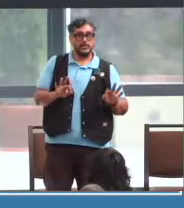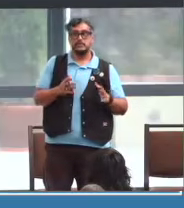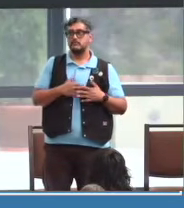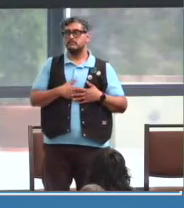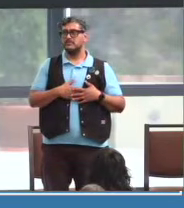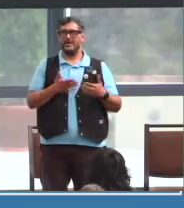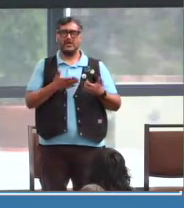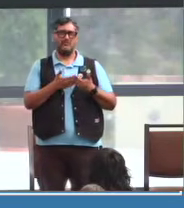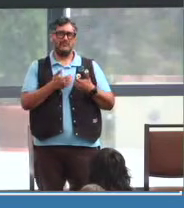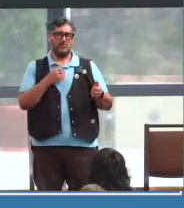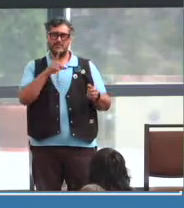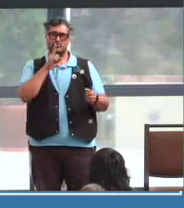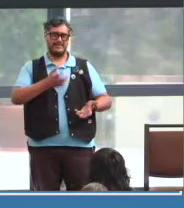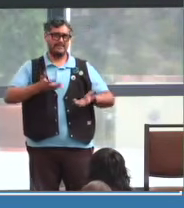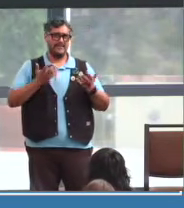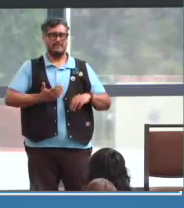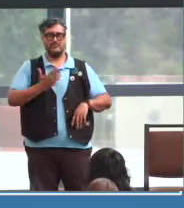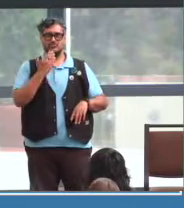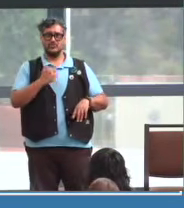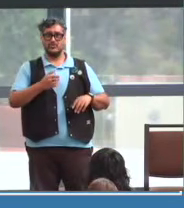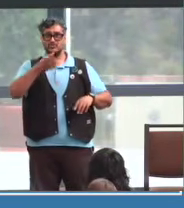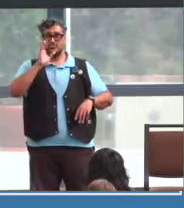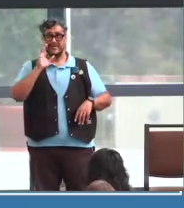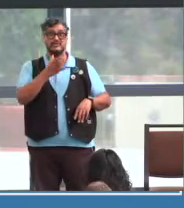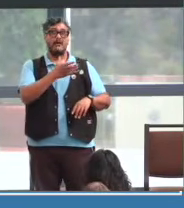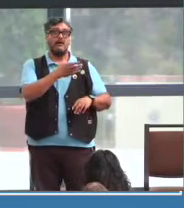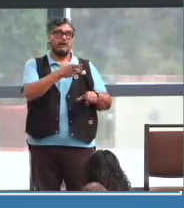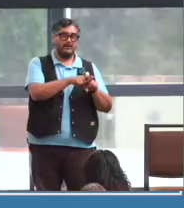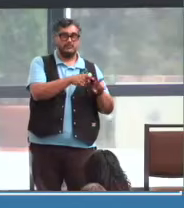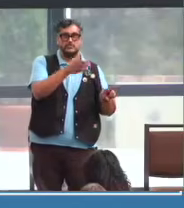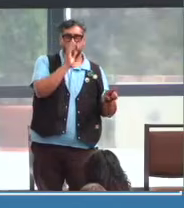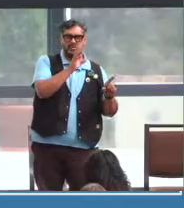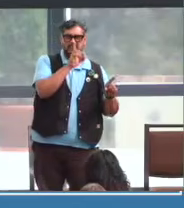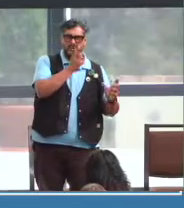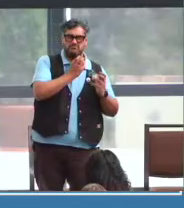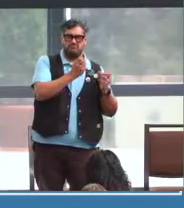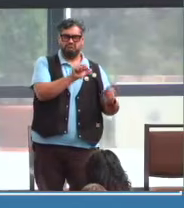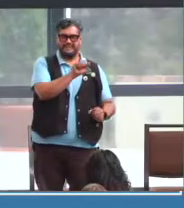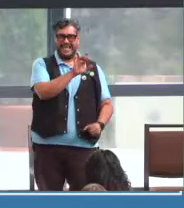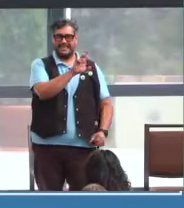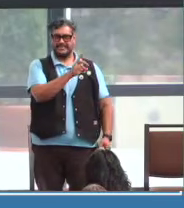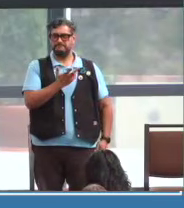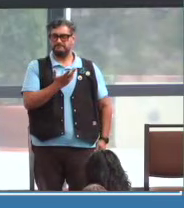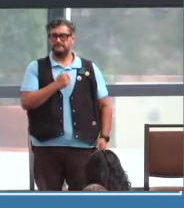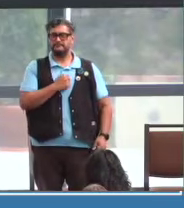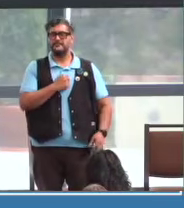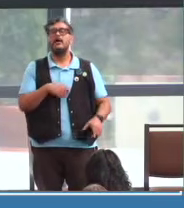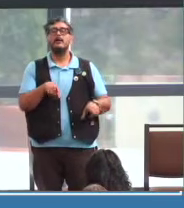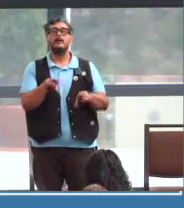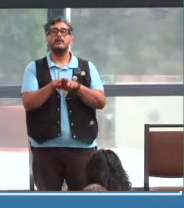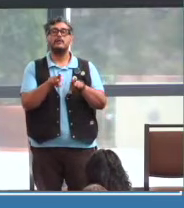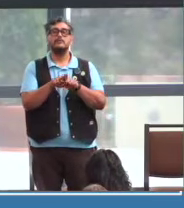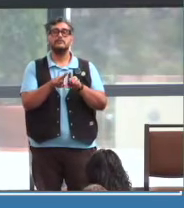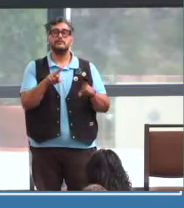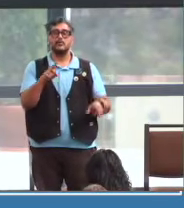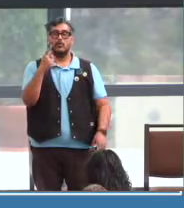avoid sugary drinks and acidic drinks as well. And the other thing to watch out for is oral candidiasis,